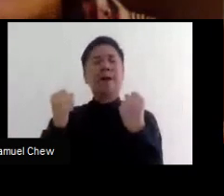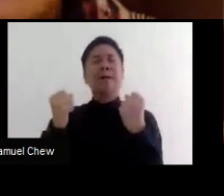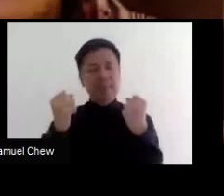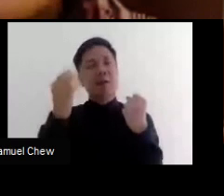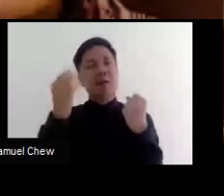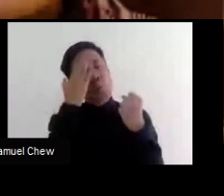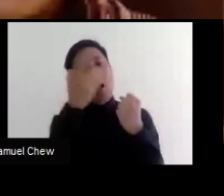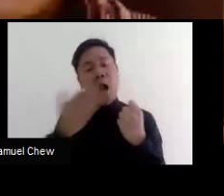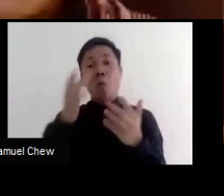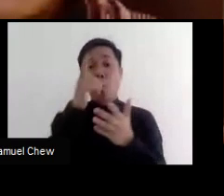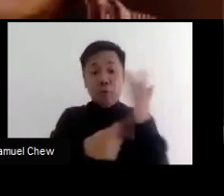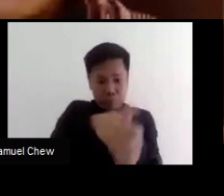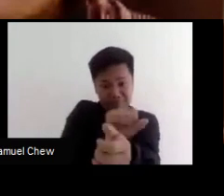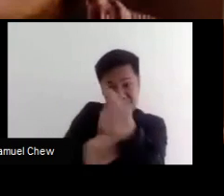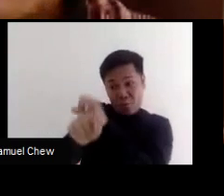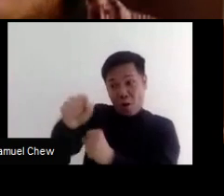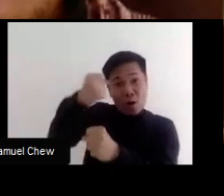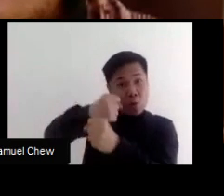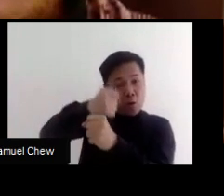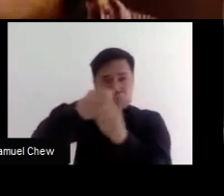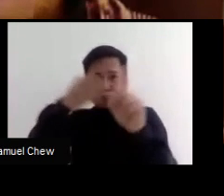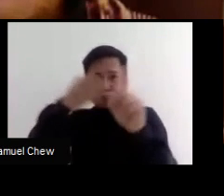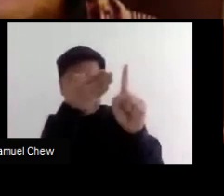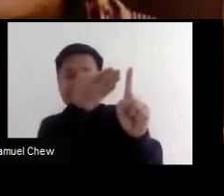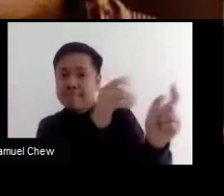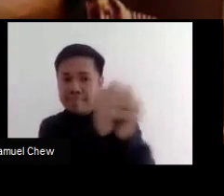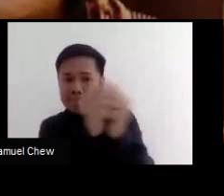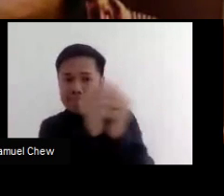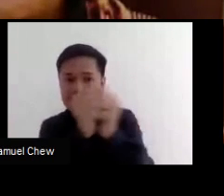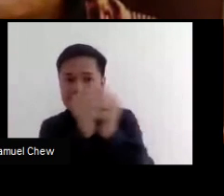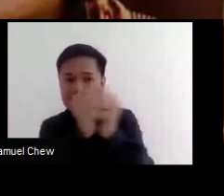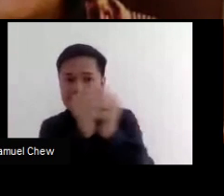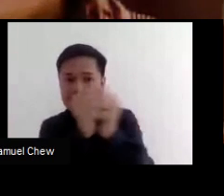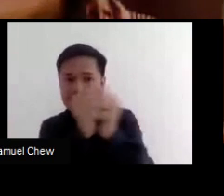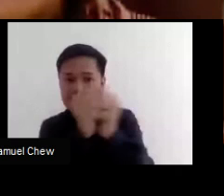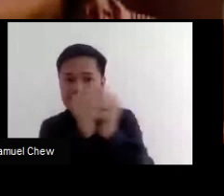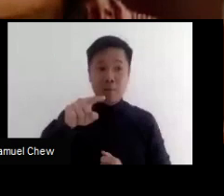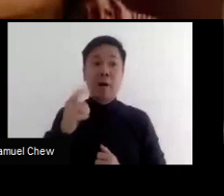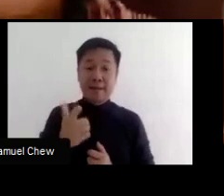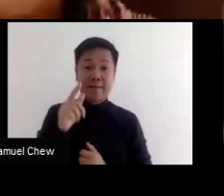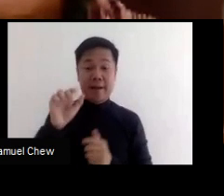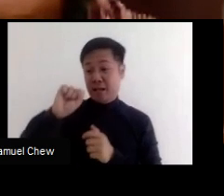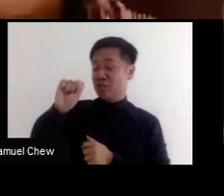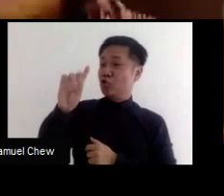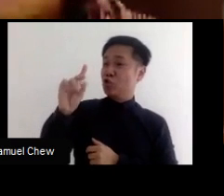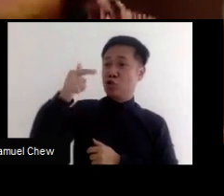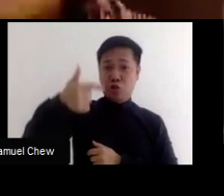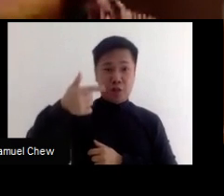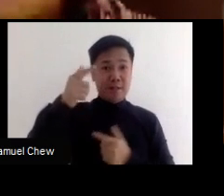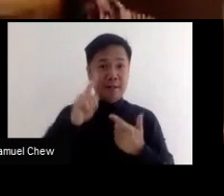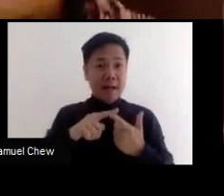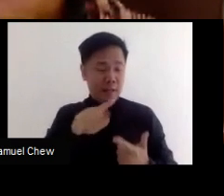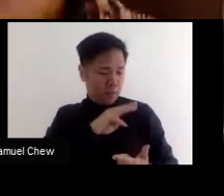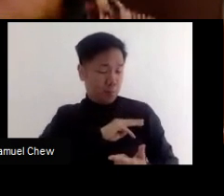efforts. One observation is that the framework of SDGs and ministerial declaration is